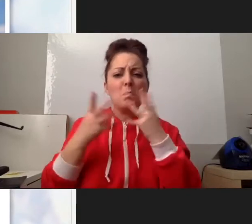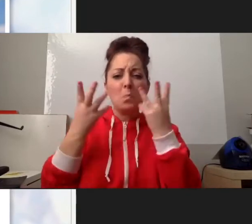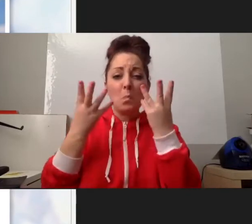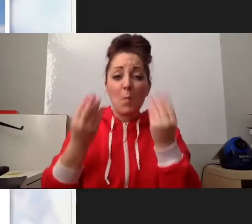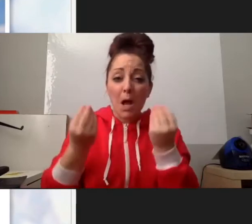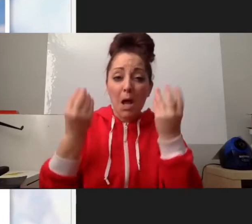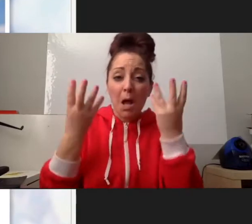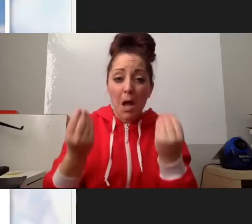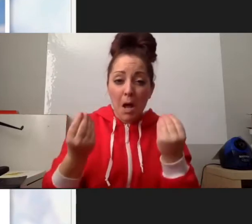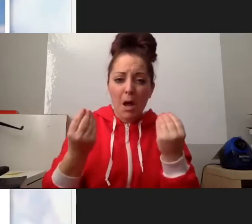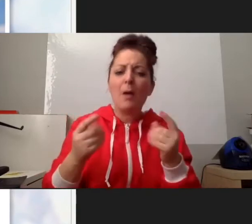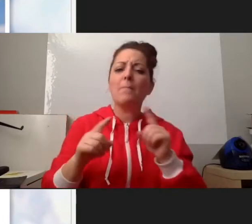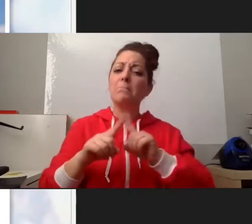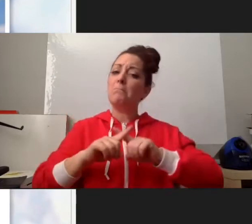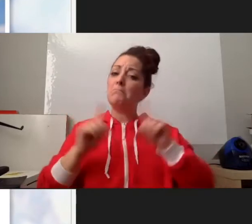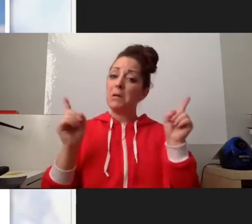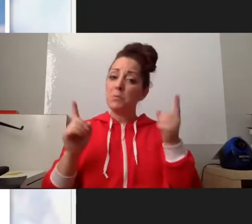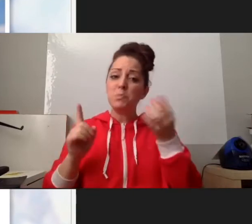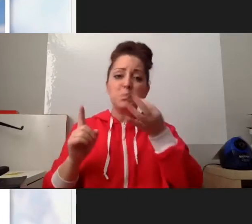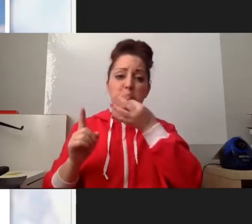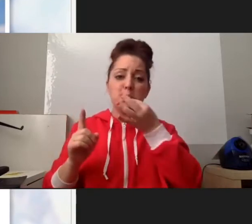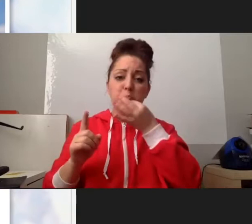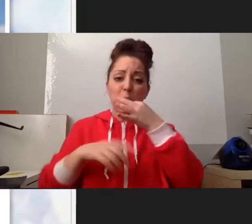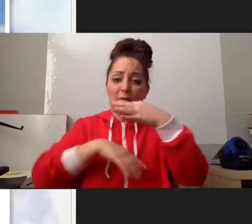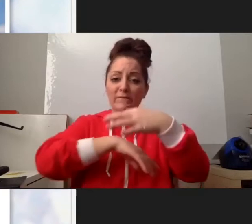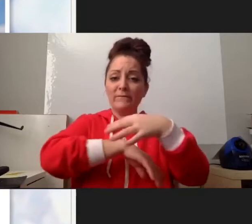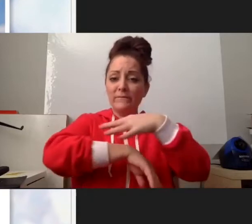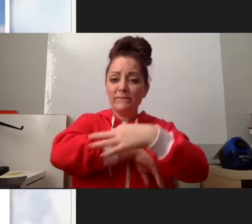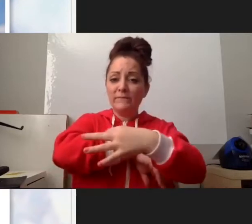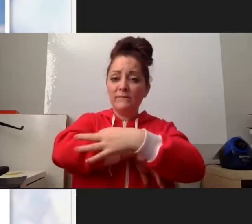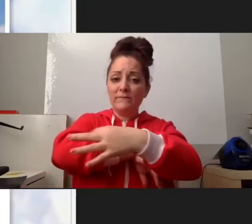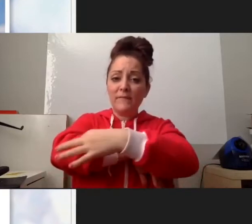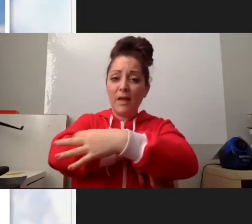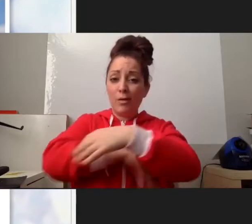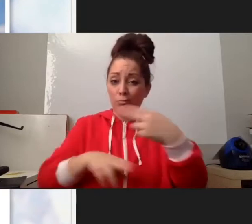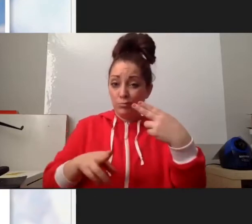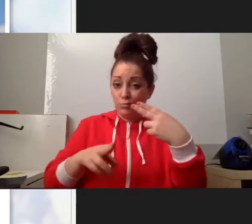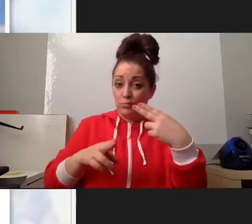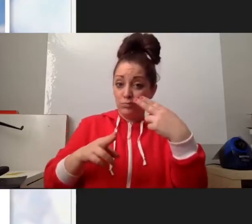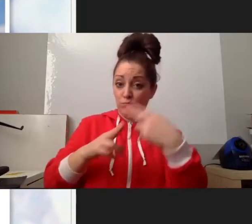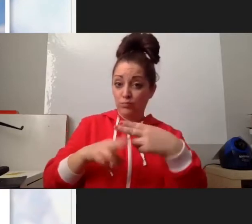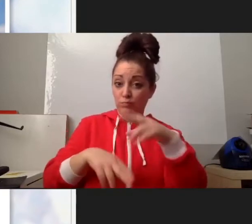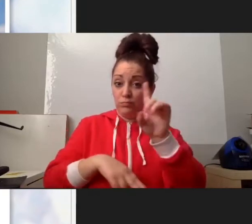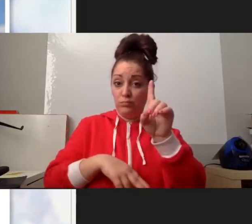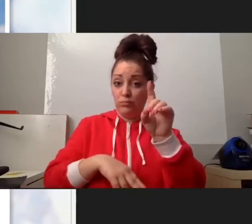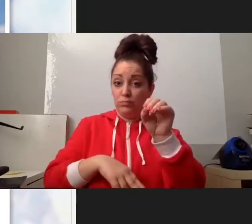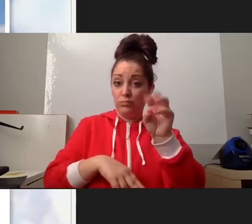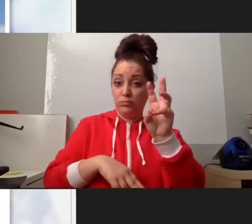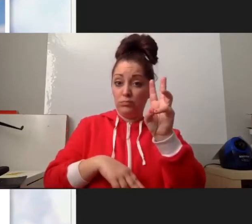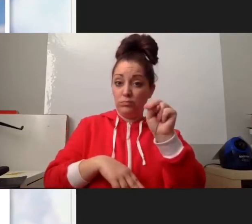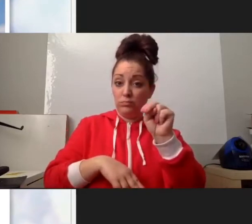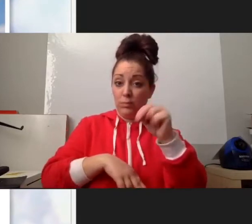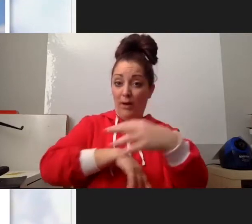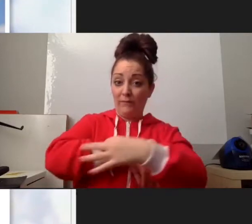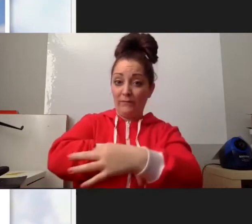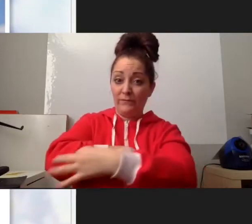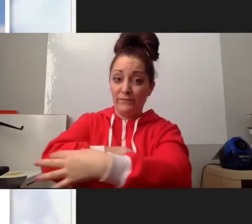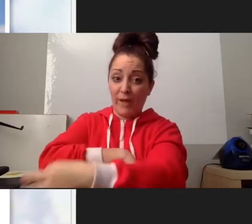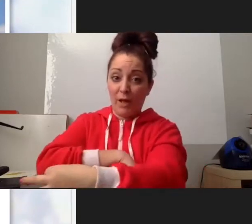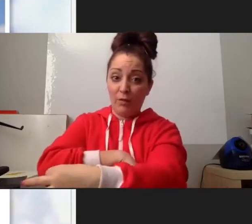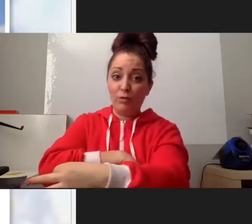The chick is wet, but soon his soft feathers, called